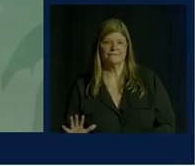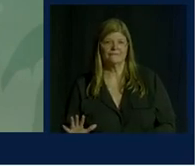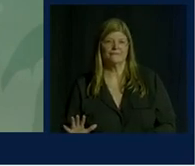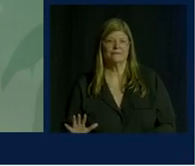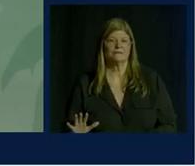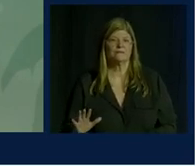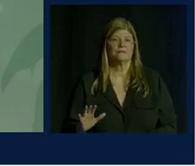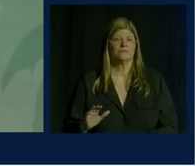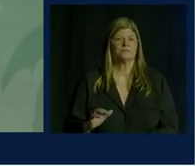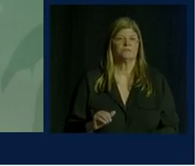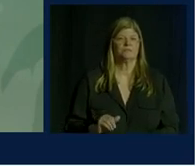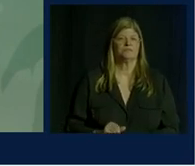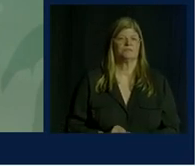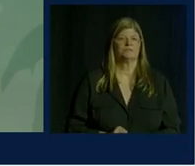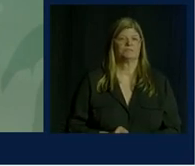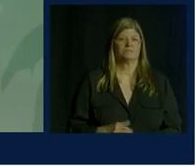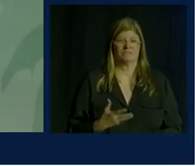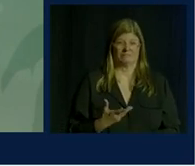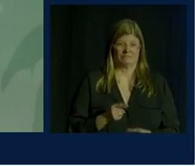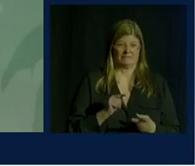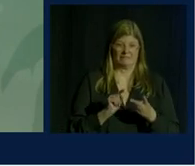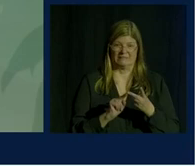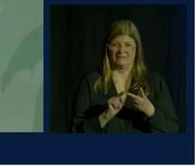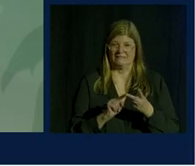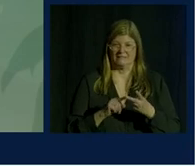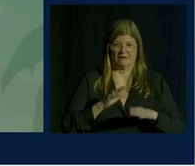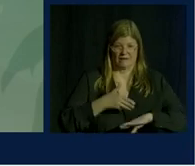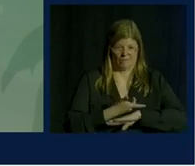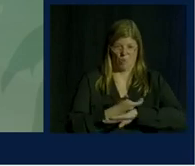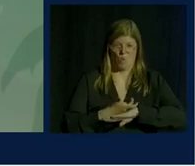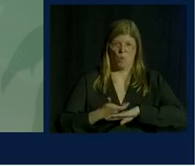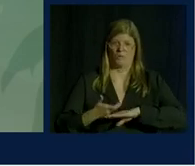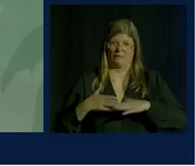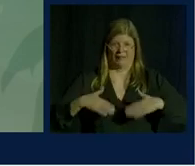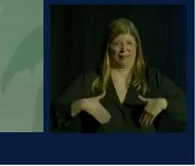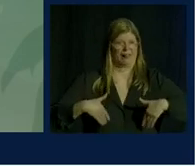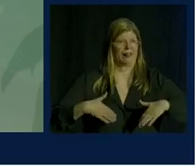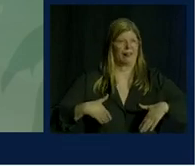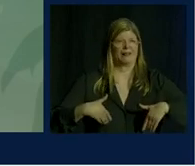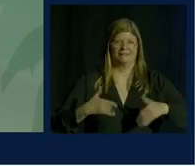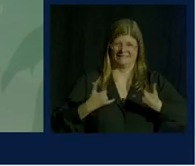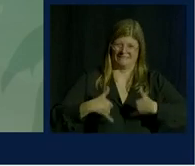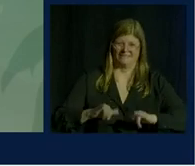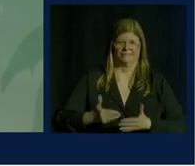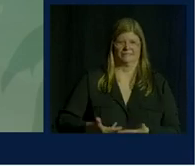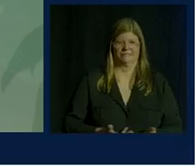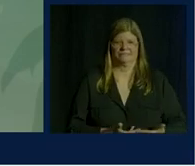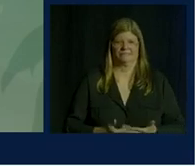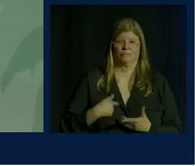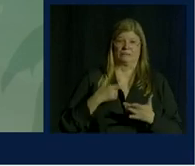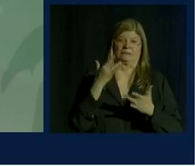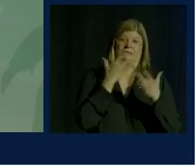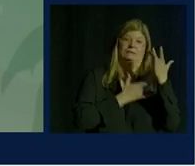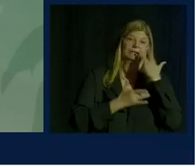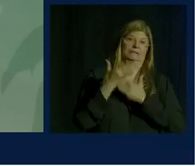barely, not even crawling. And I lived beneath my means and amassed